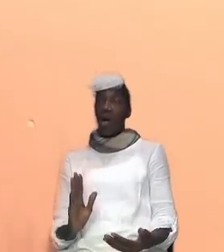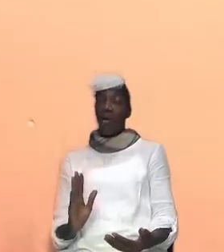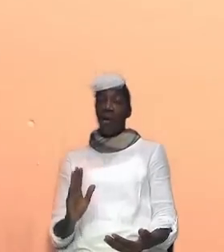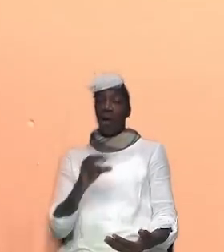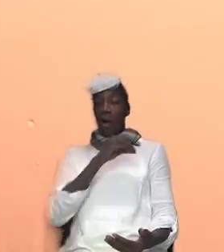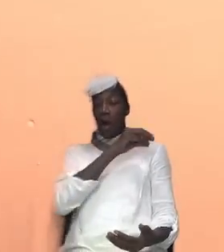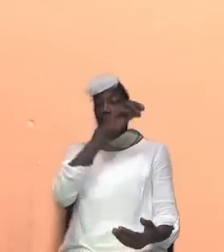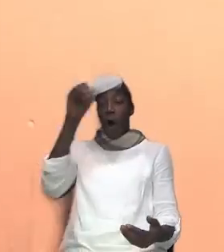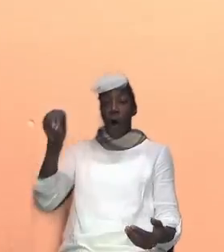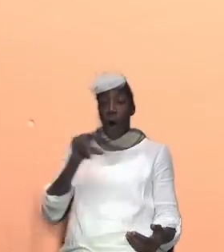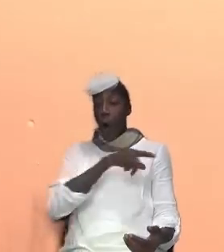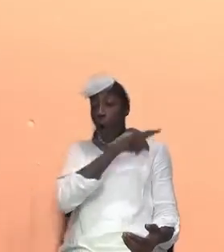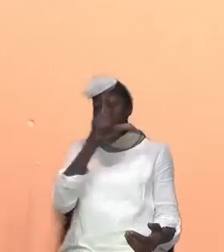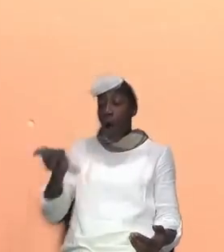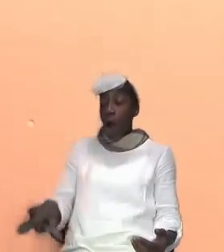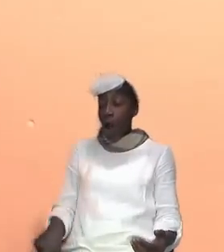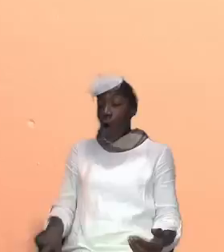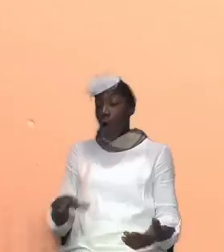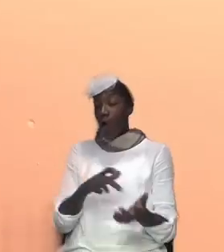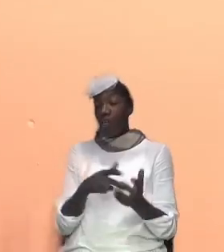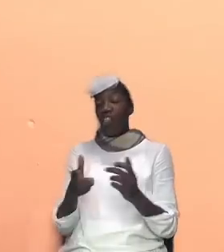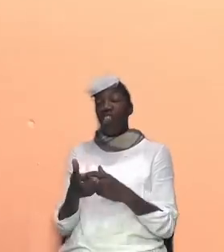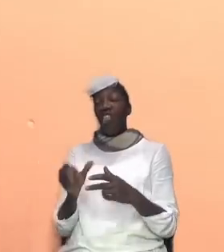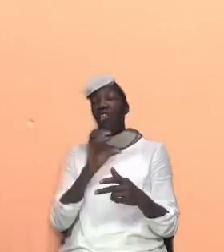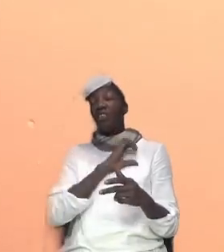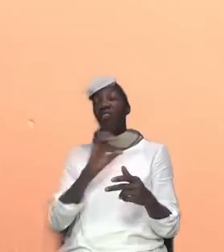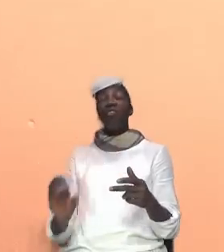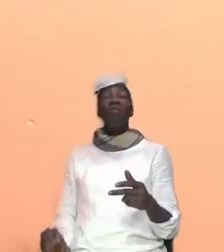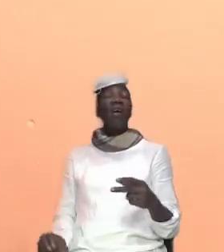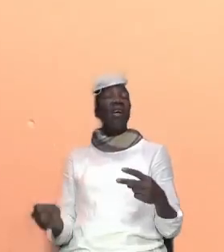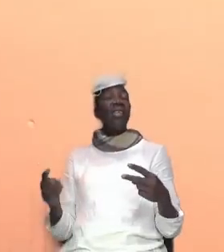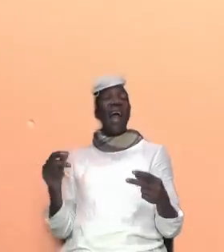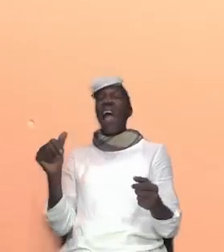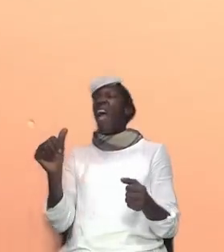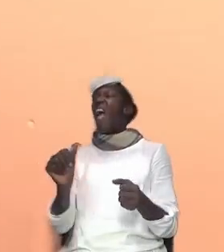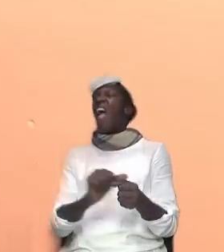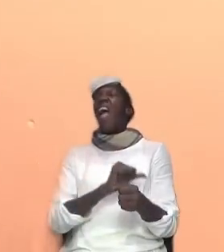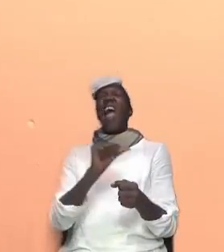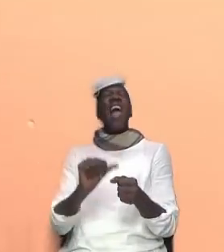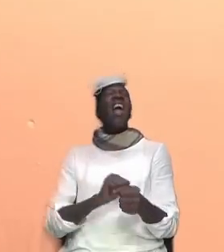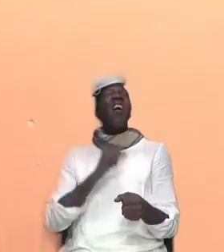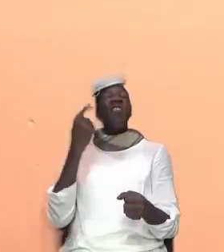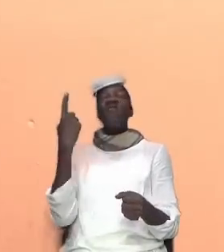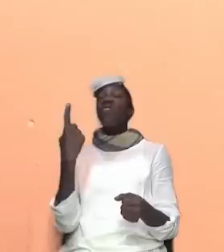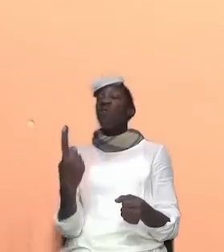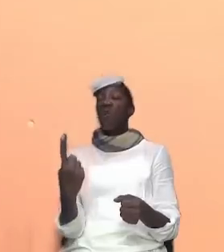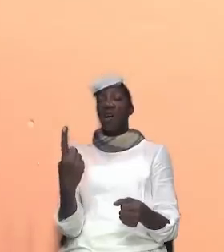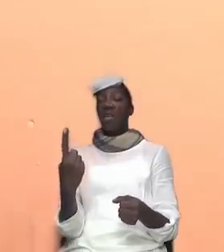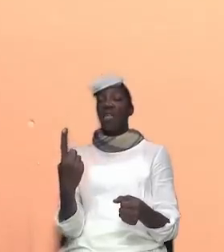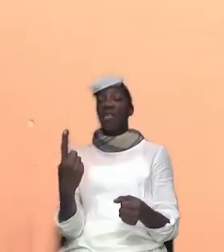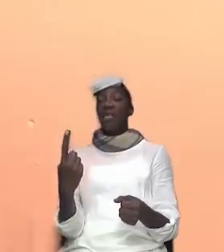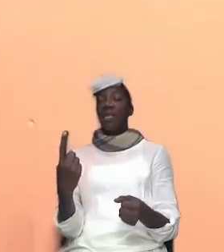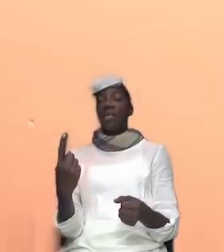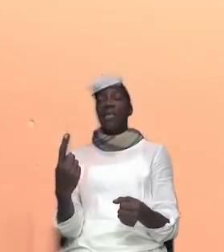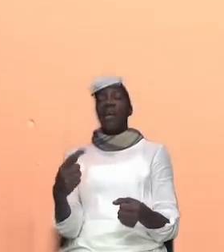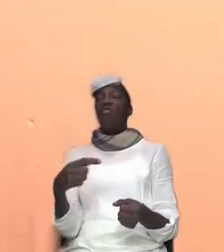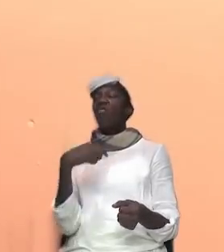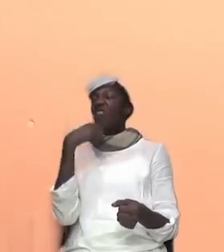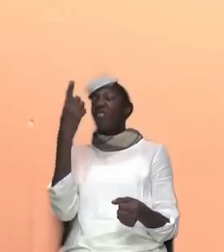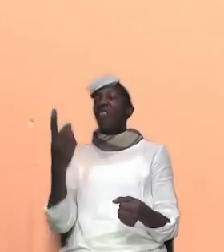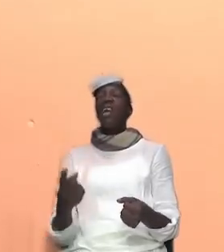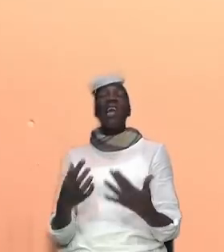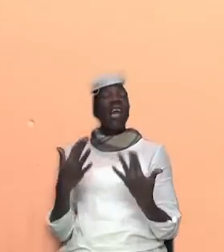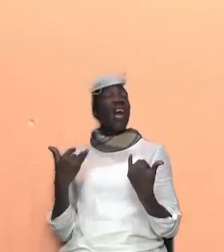Lord Jesus Christ, and we will have to, every one of us that are saved, give an account for how